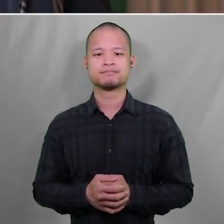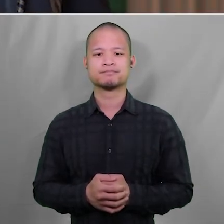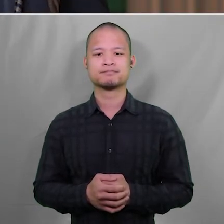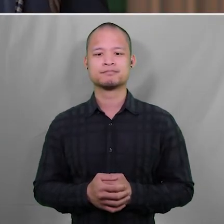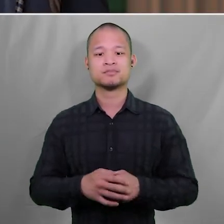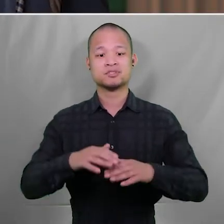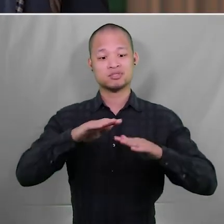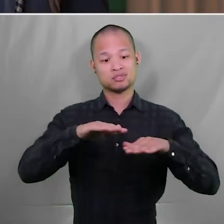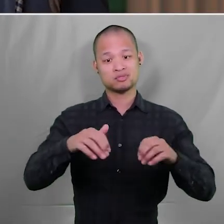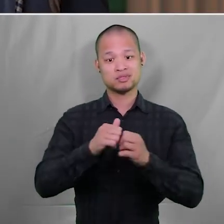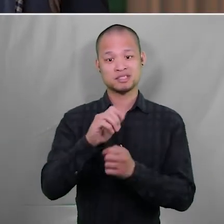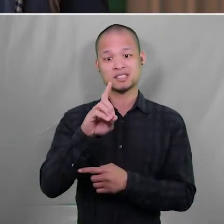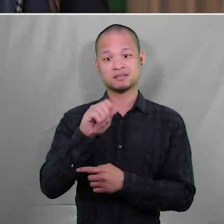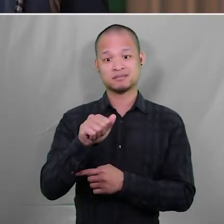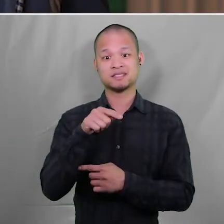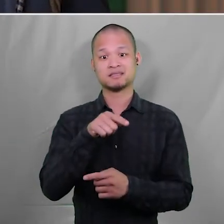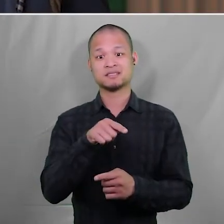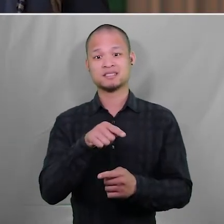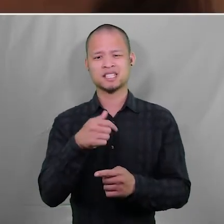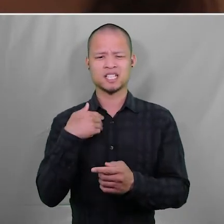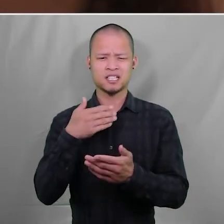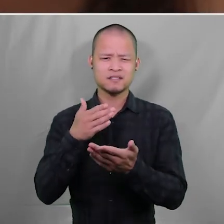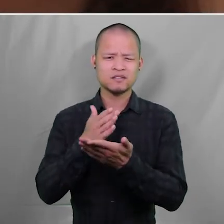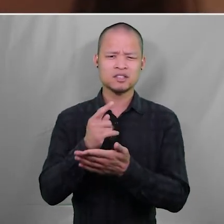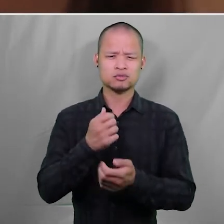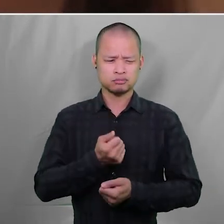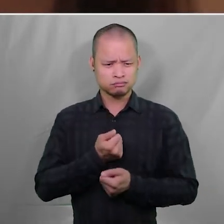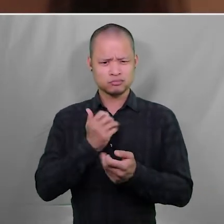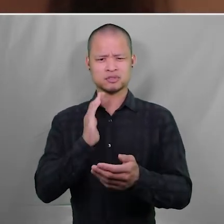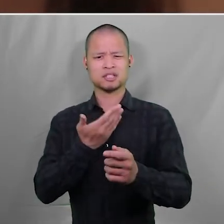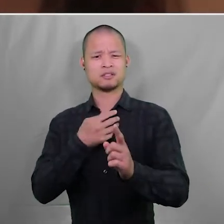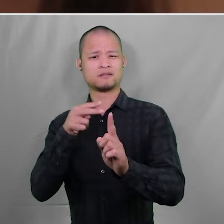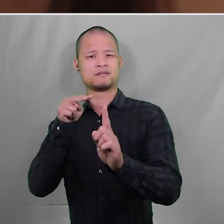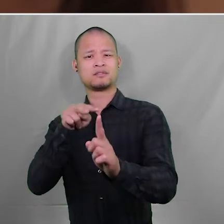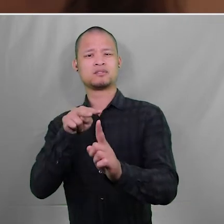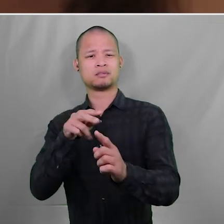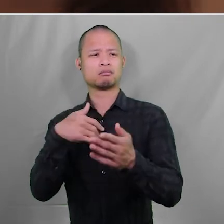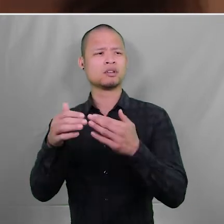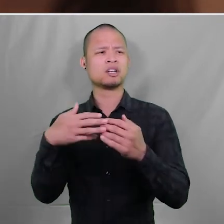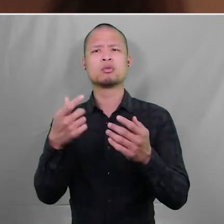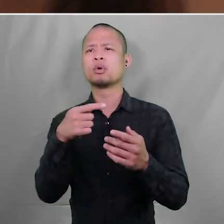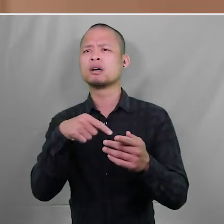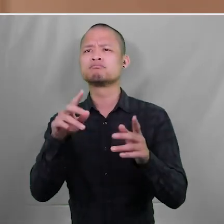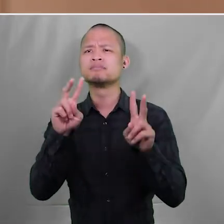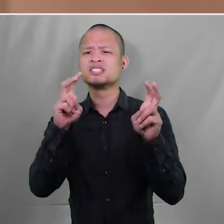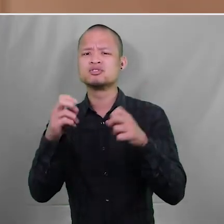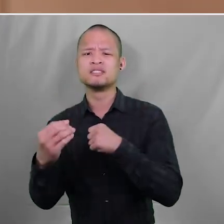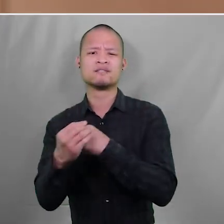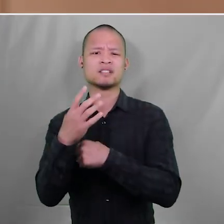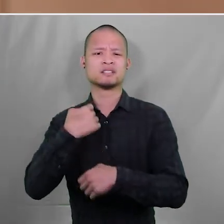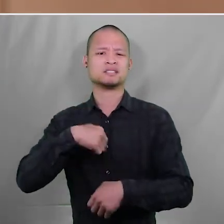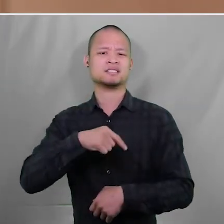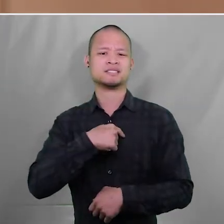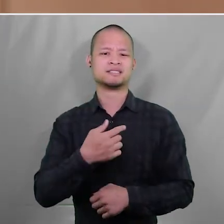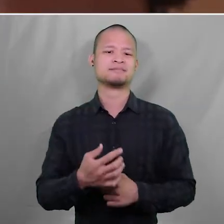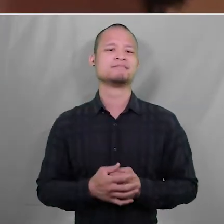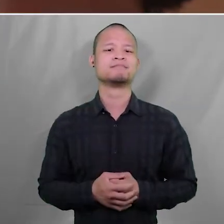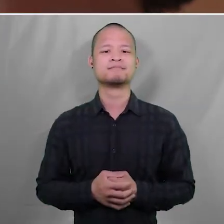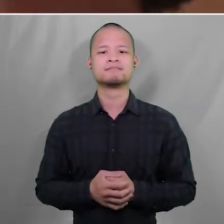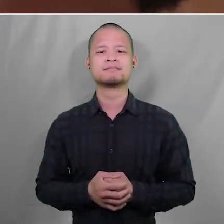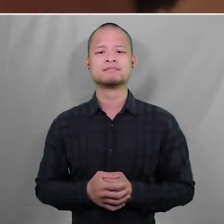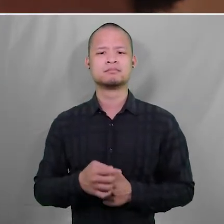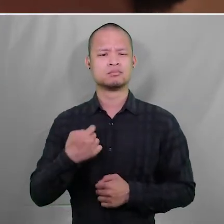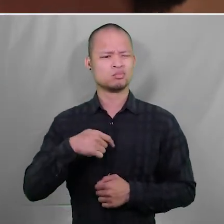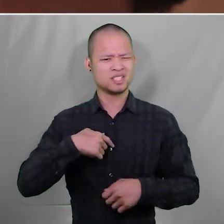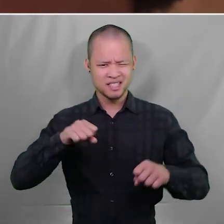As children with disabilities, we have the right to express our views on matters that affect us. We